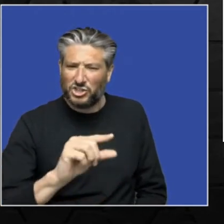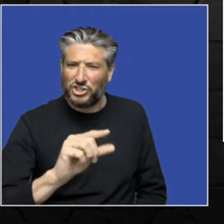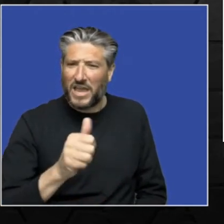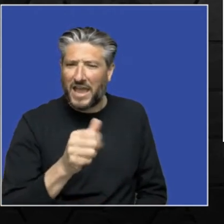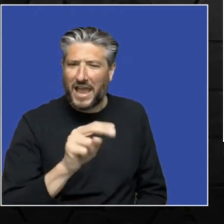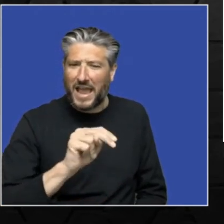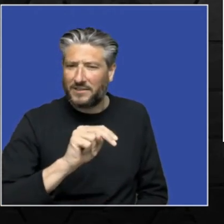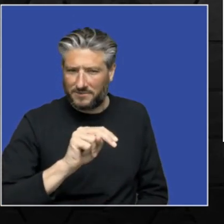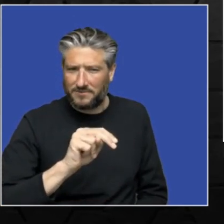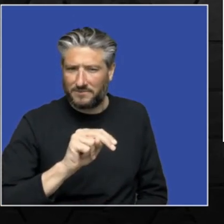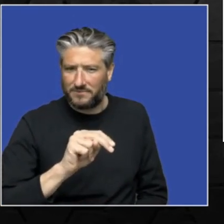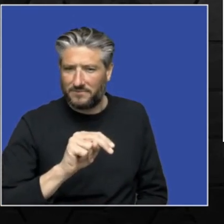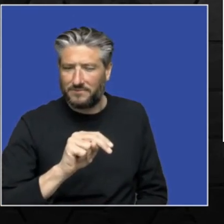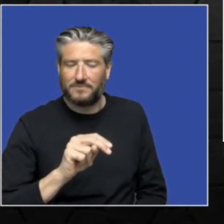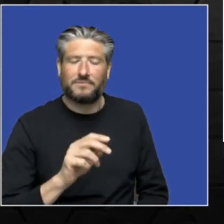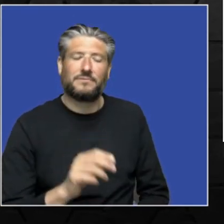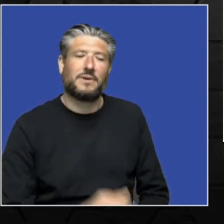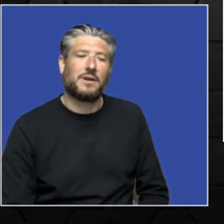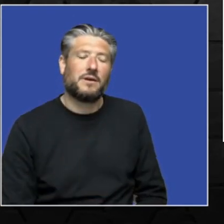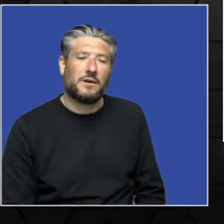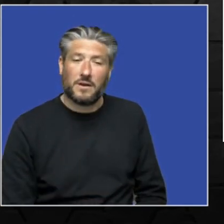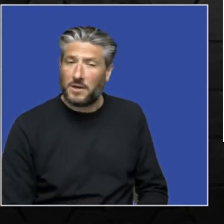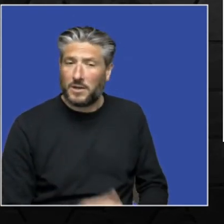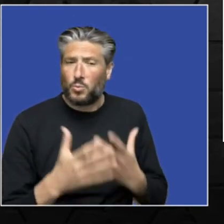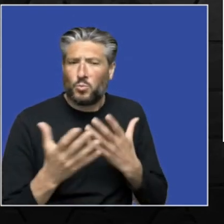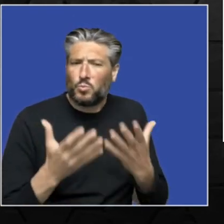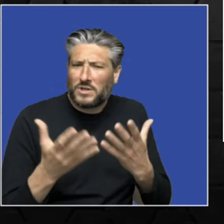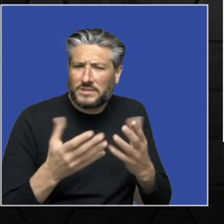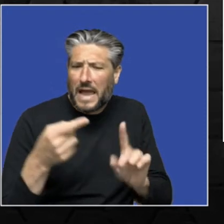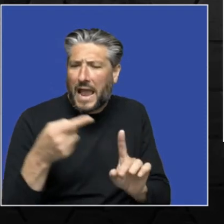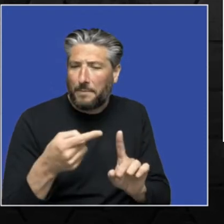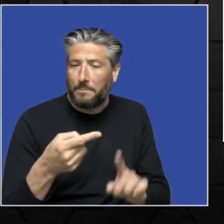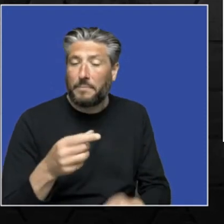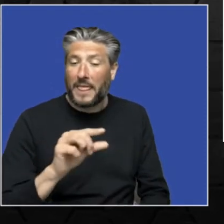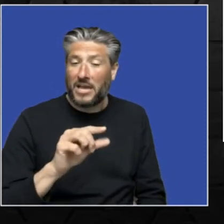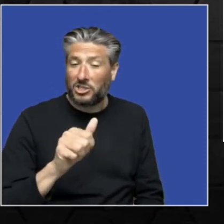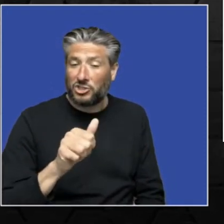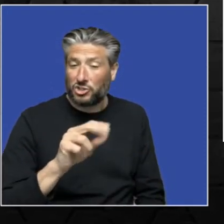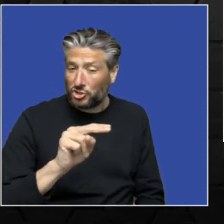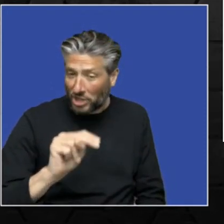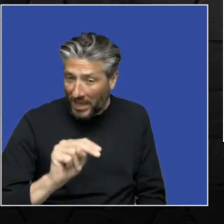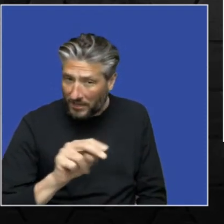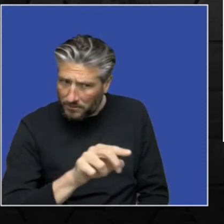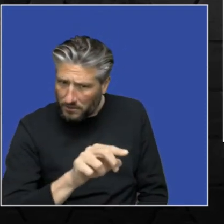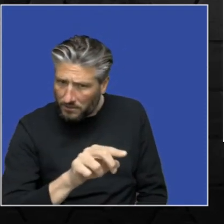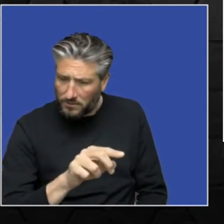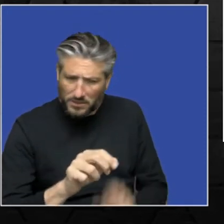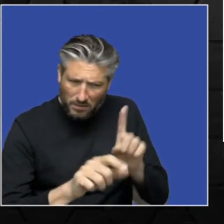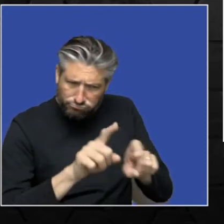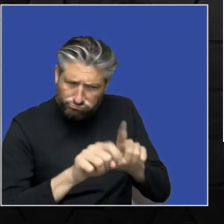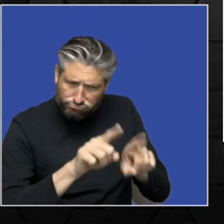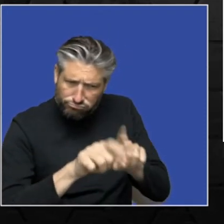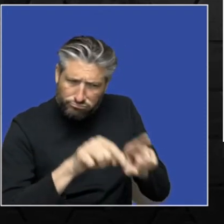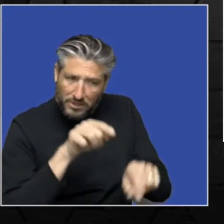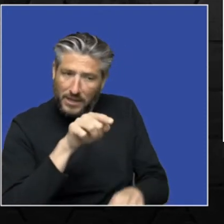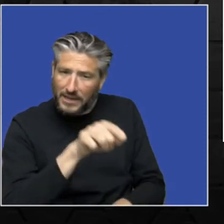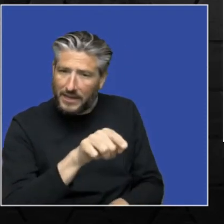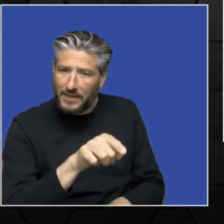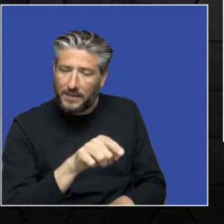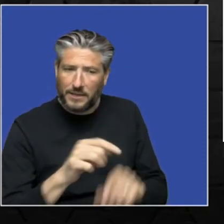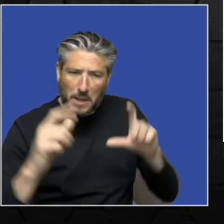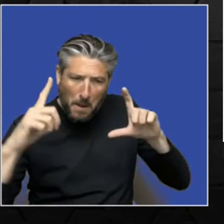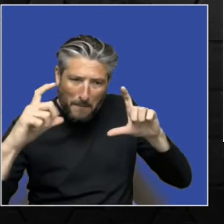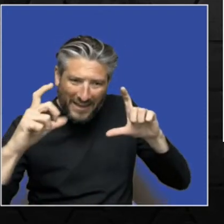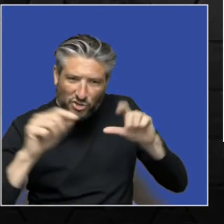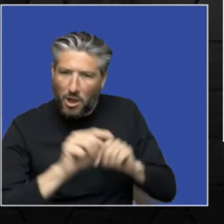what GANs are trying to do is it will always challenge, like, one particular image, whether it is original or generated sort of